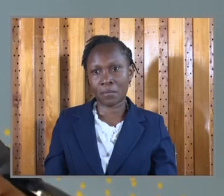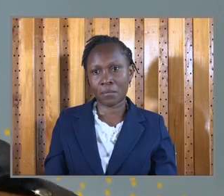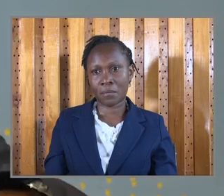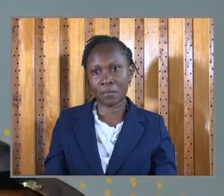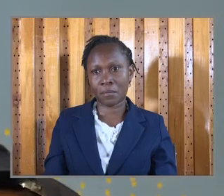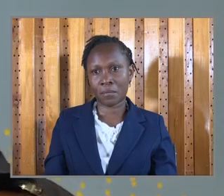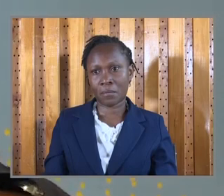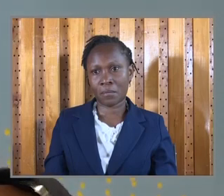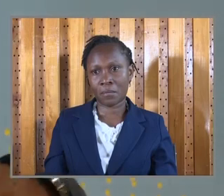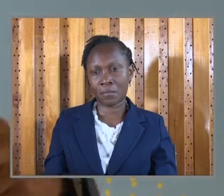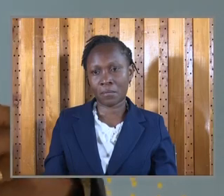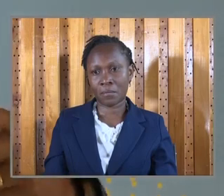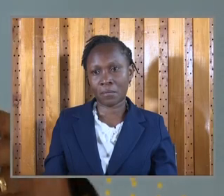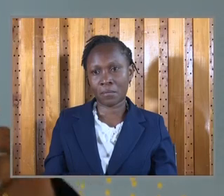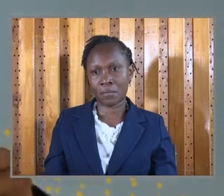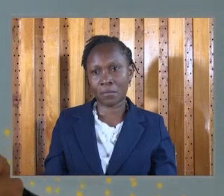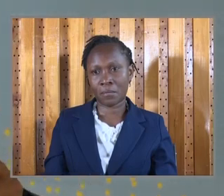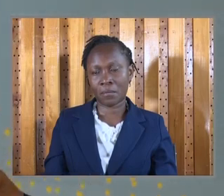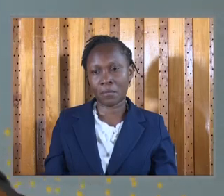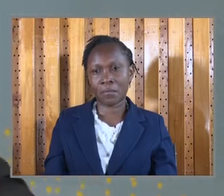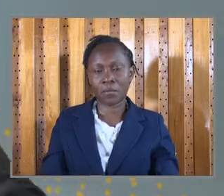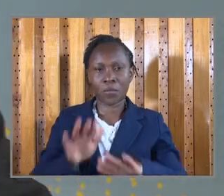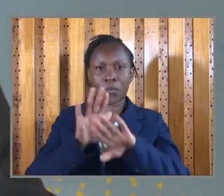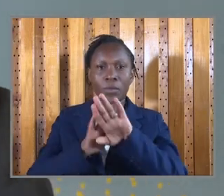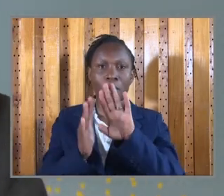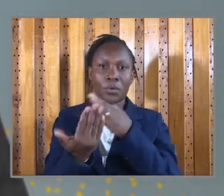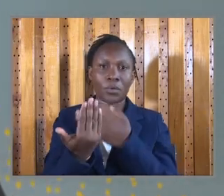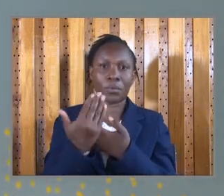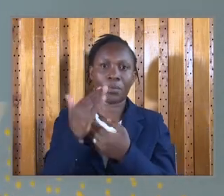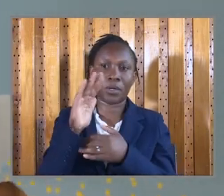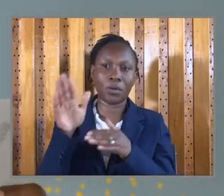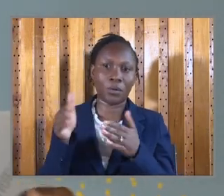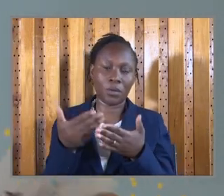Then, good morning, everyone.